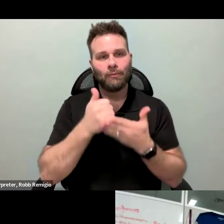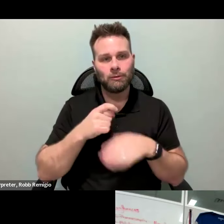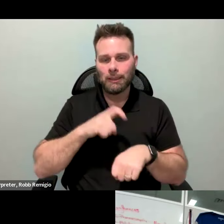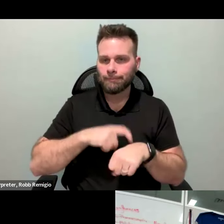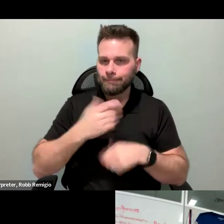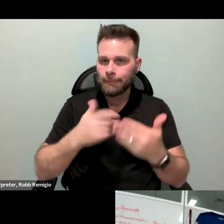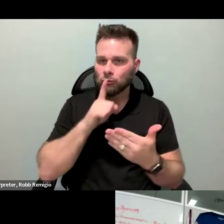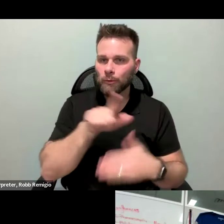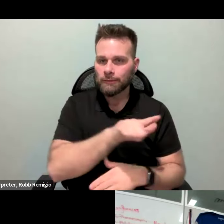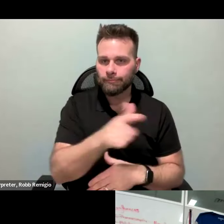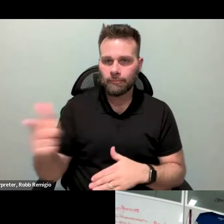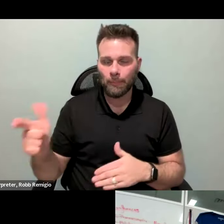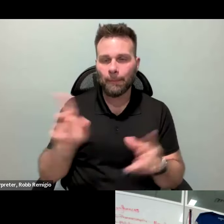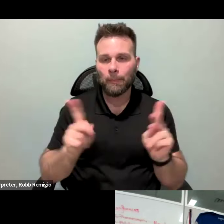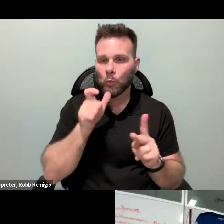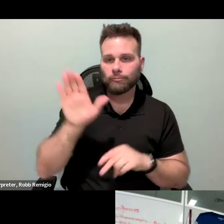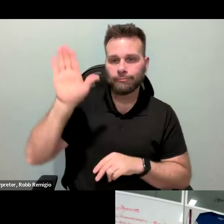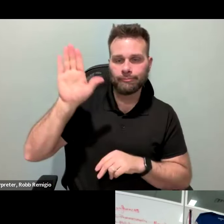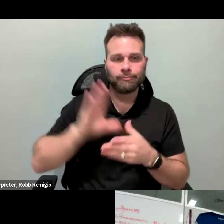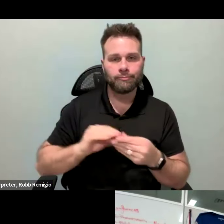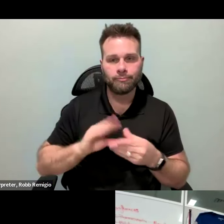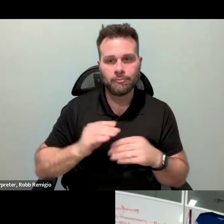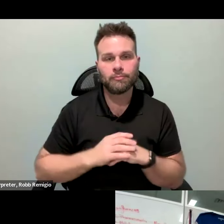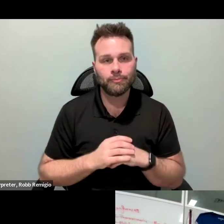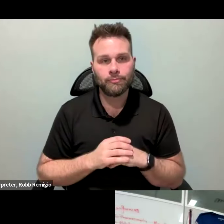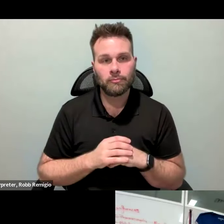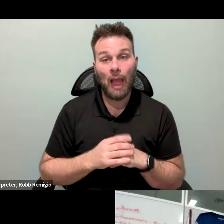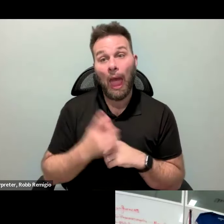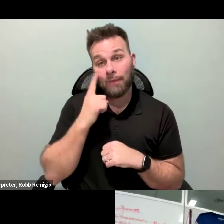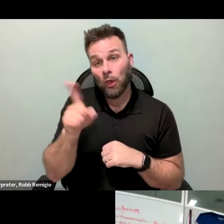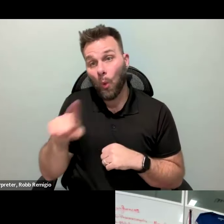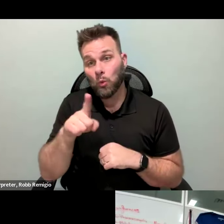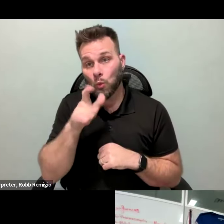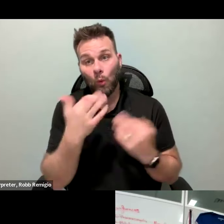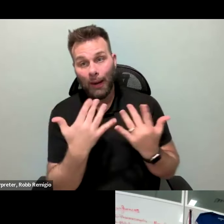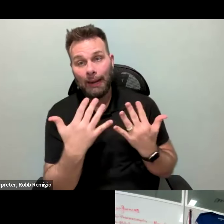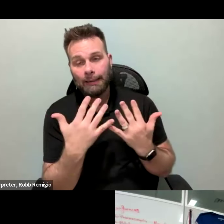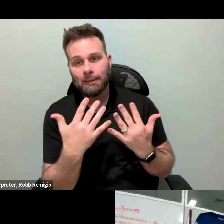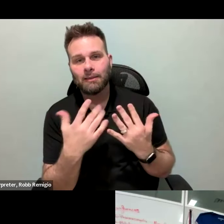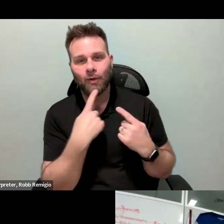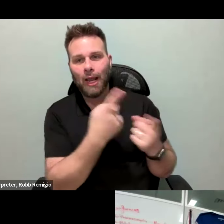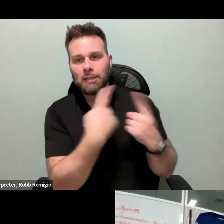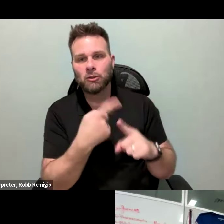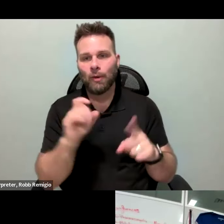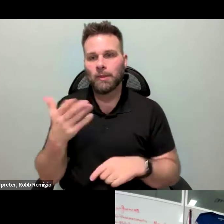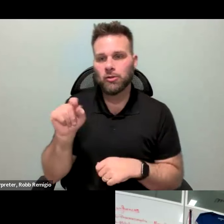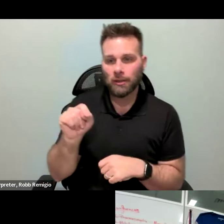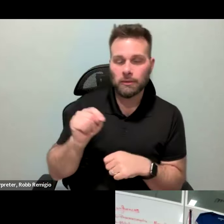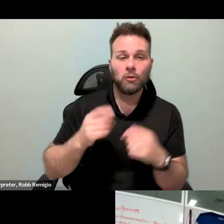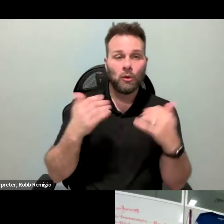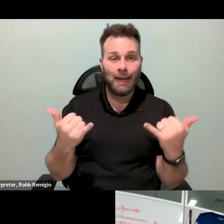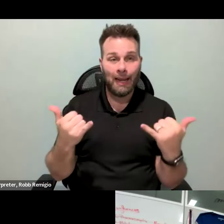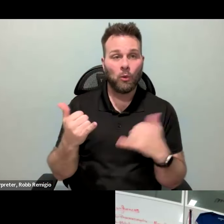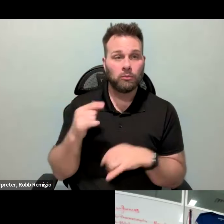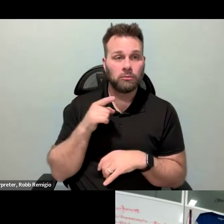to everyone that has their hand raised, and also those who have been waiting for answers from the chat. So I'm going to turn it over to Teresita. Would you